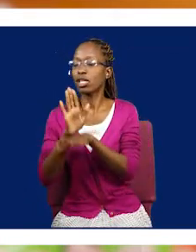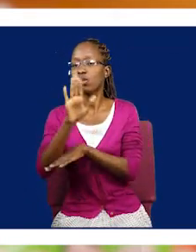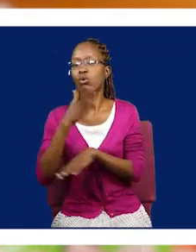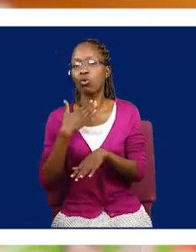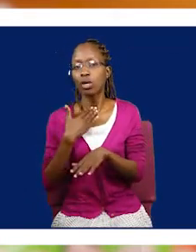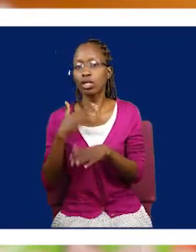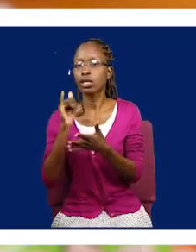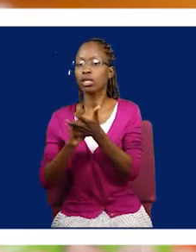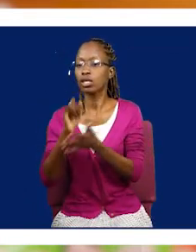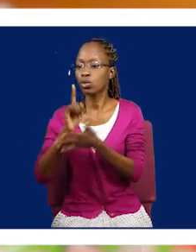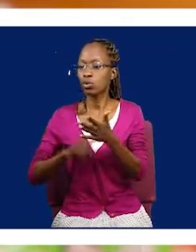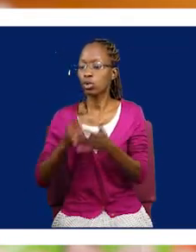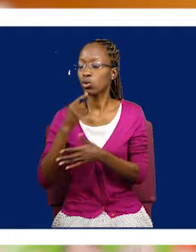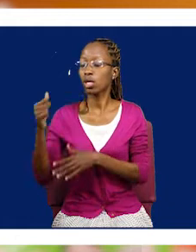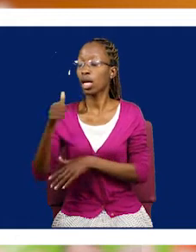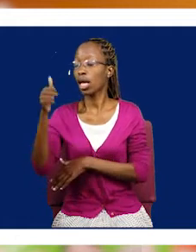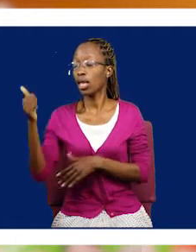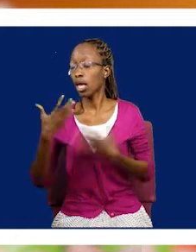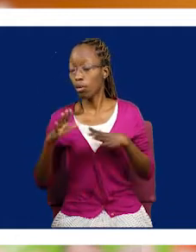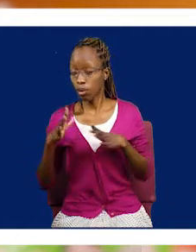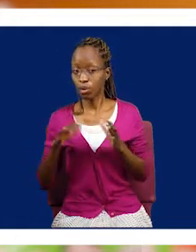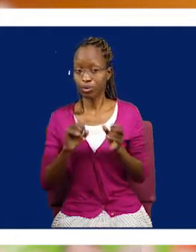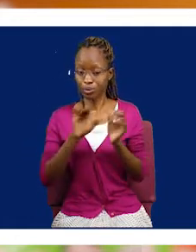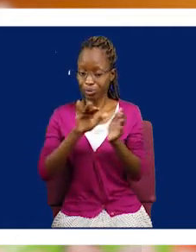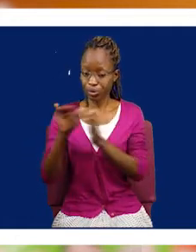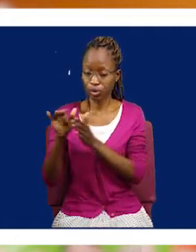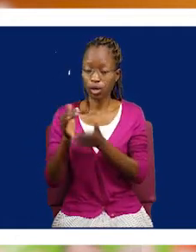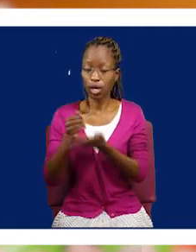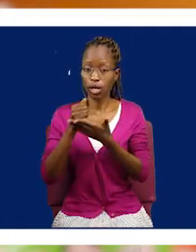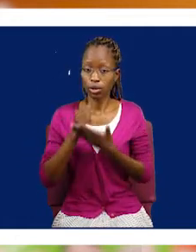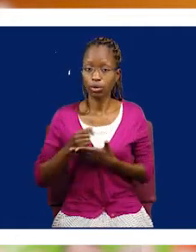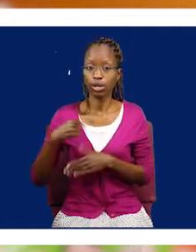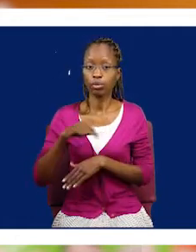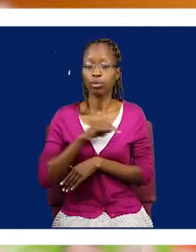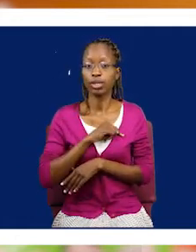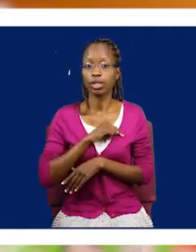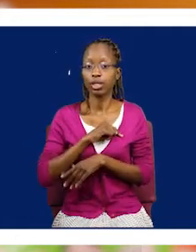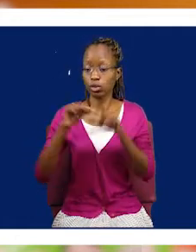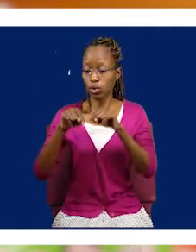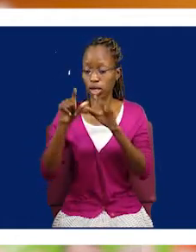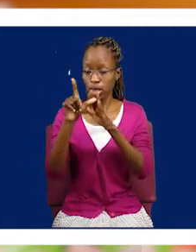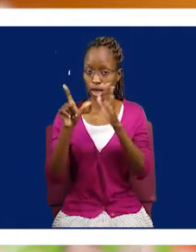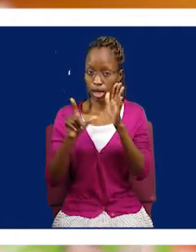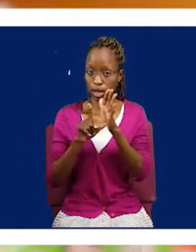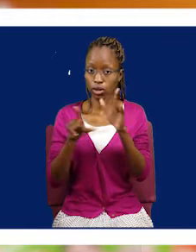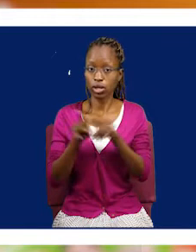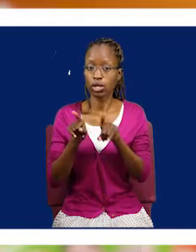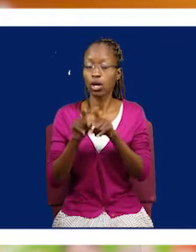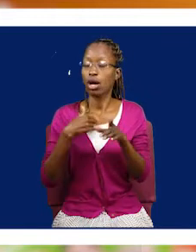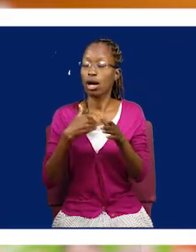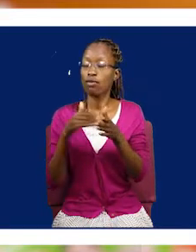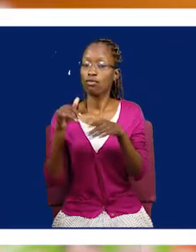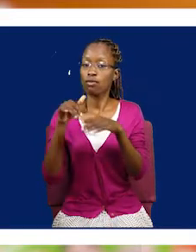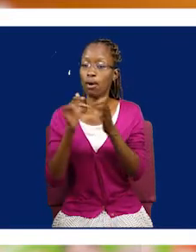needed, that's what you're going to tell everyone else. Now, boys and girls, to help us in this lesson, I have a